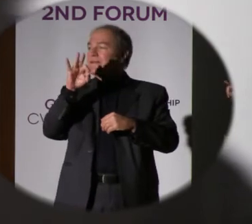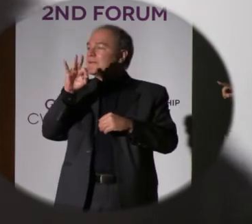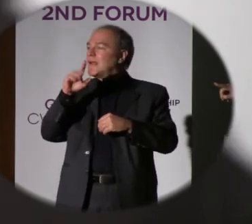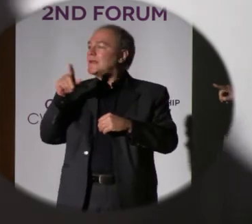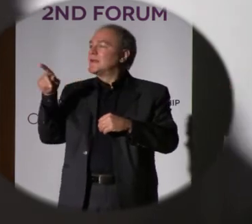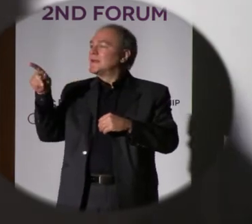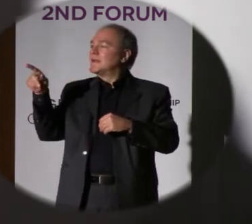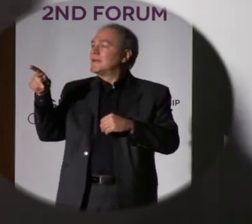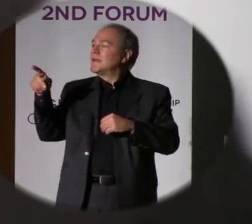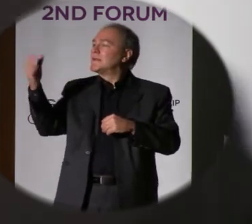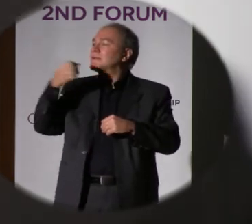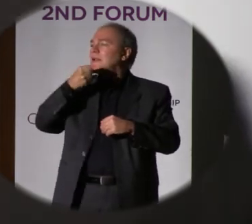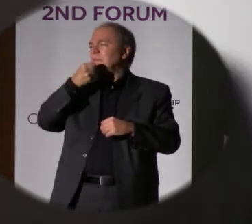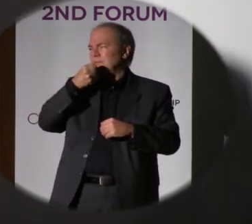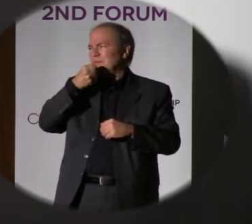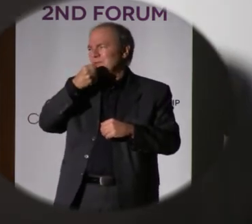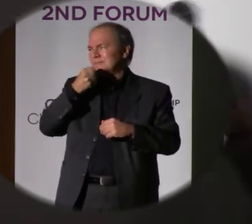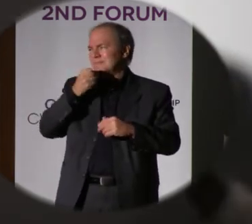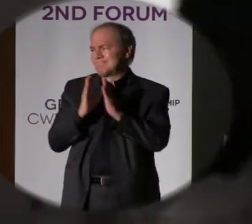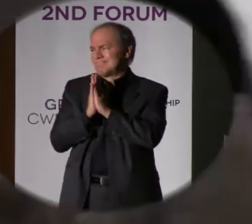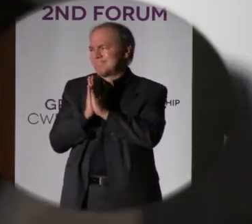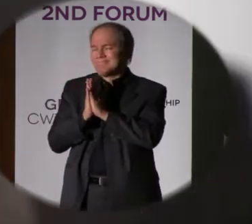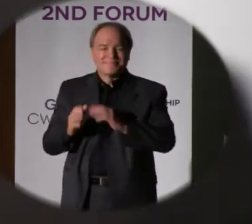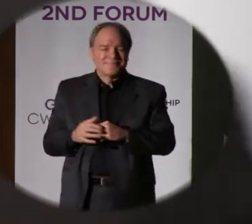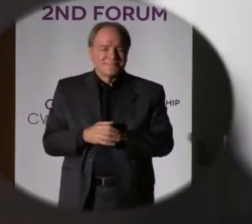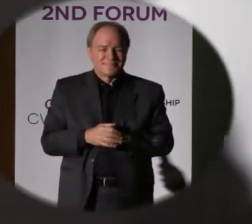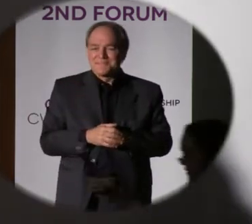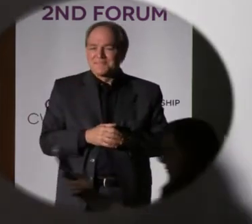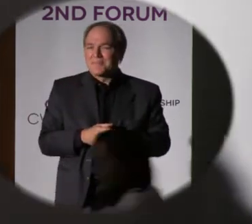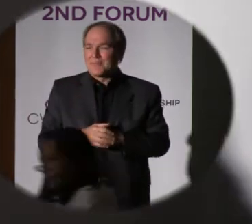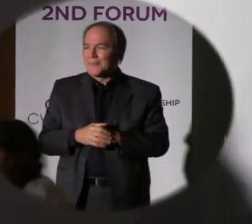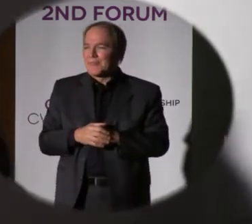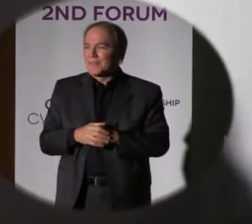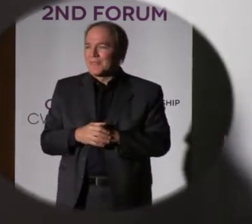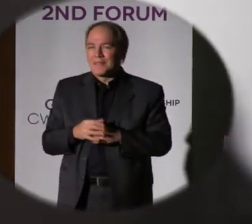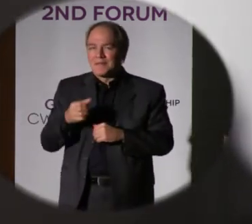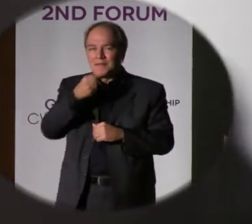Could we get a mic for you first? 2 mics are coming.